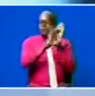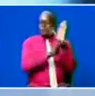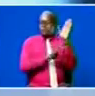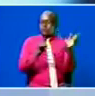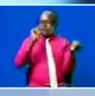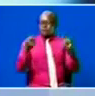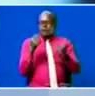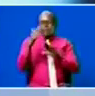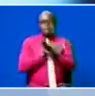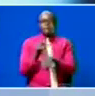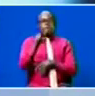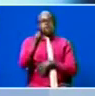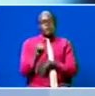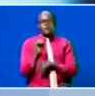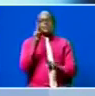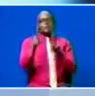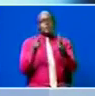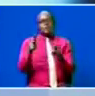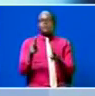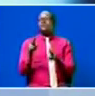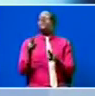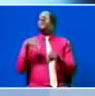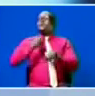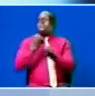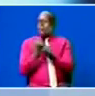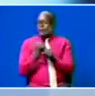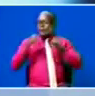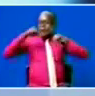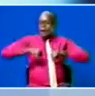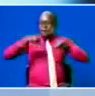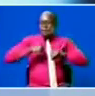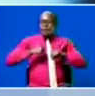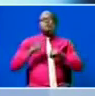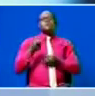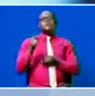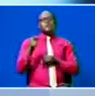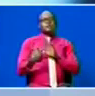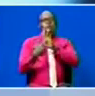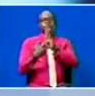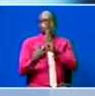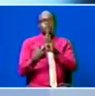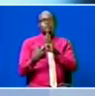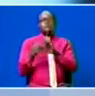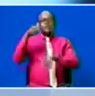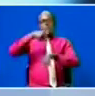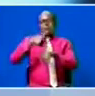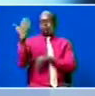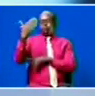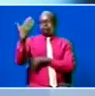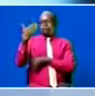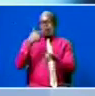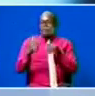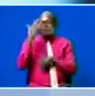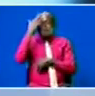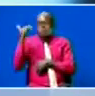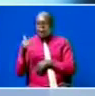changes before 2022, instead making national cohesion and reconciliation the key highlights of his State of the Nation address. But why